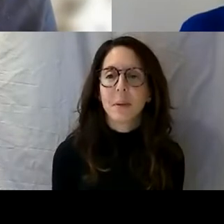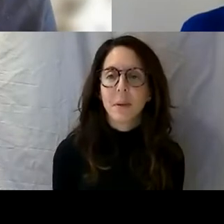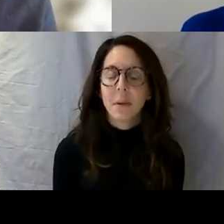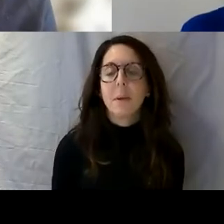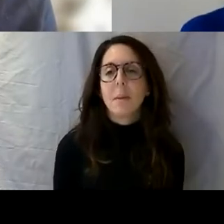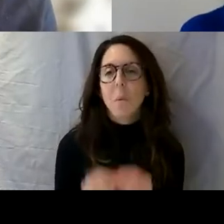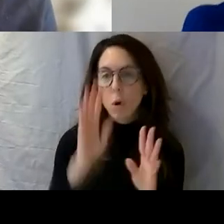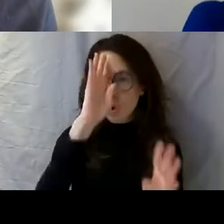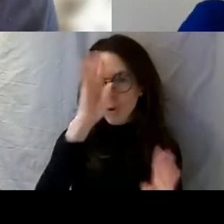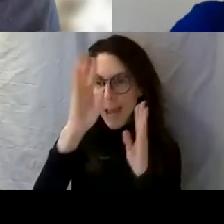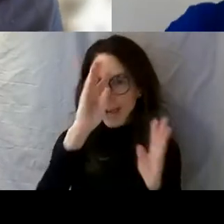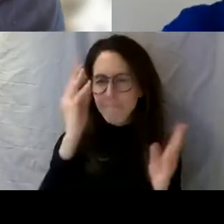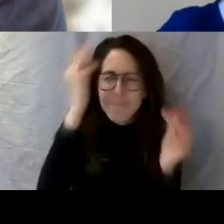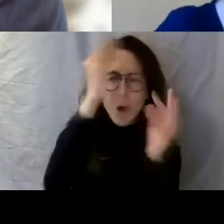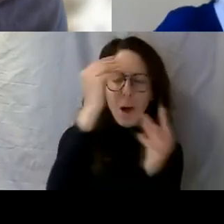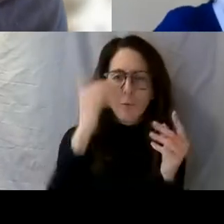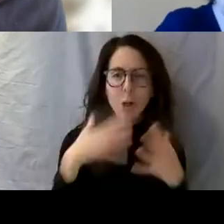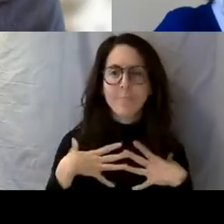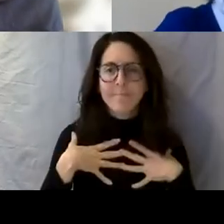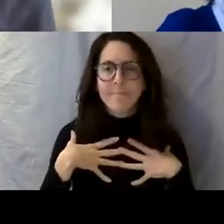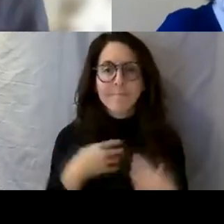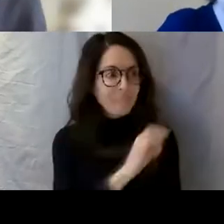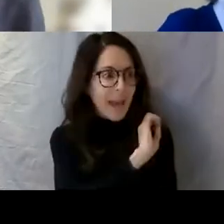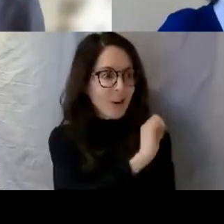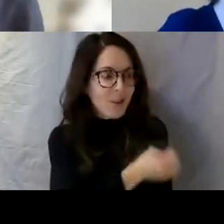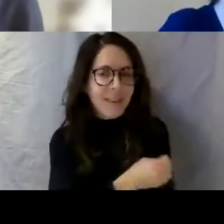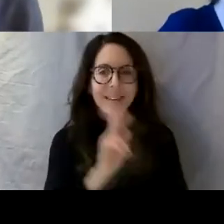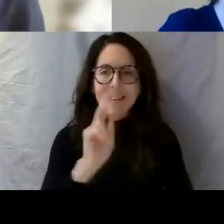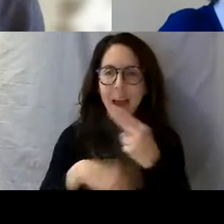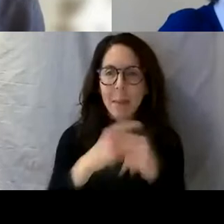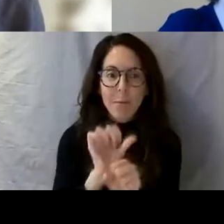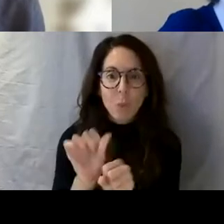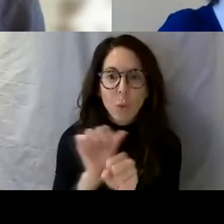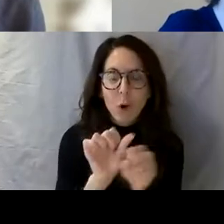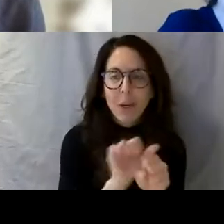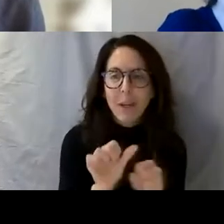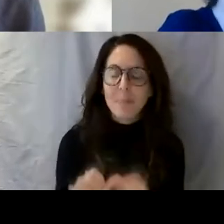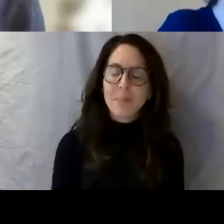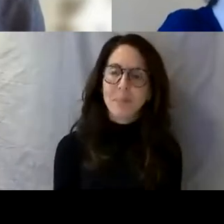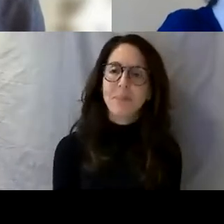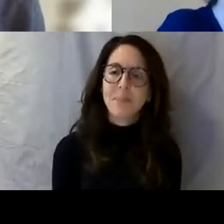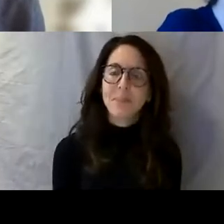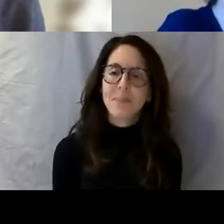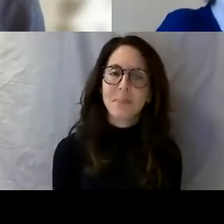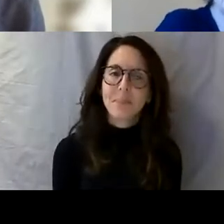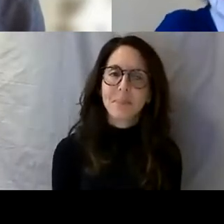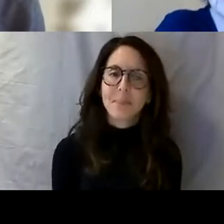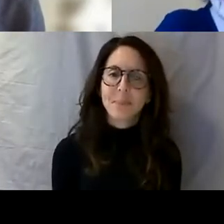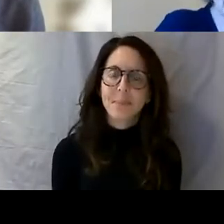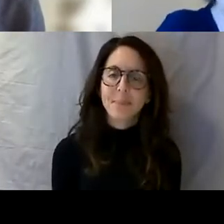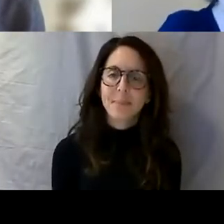thoughtful, energetic aspects of doing their work that we've been talking about. I